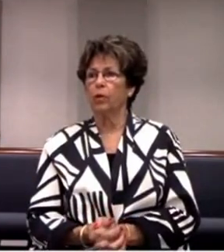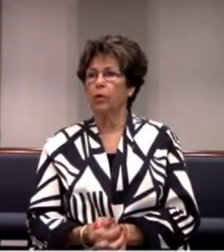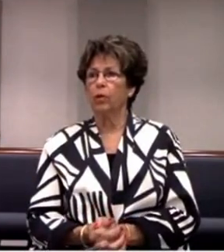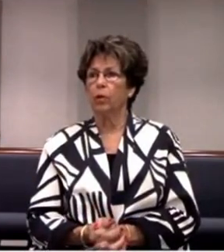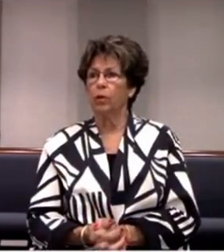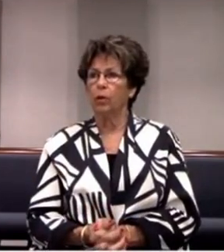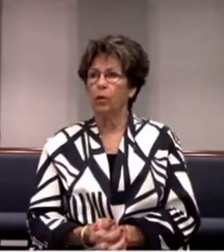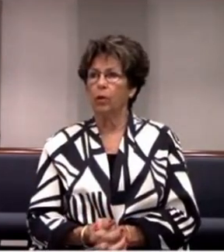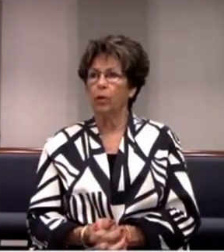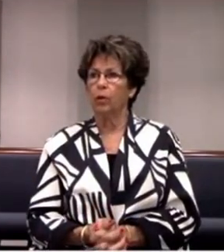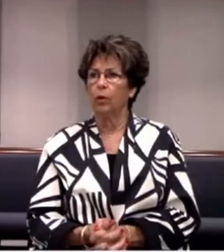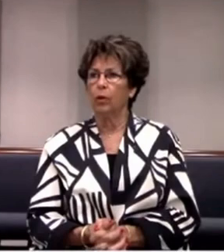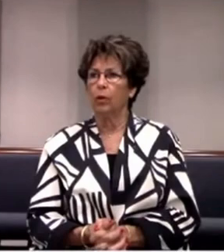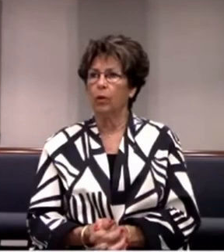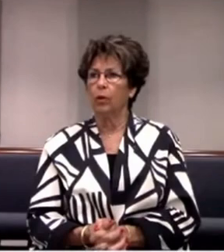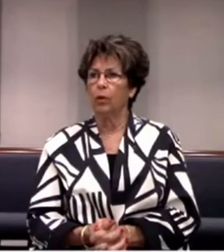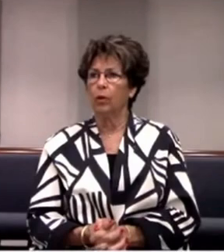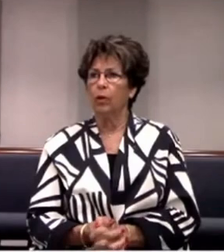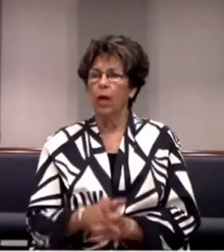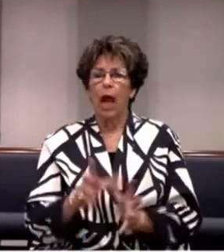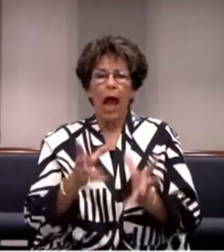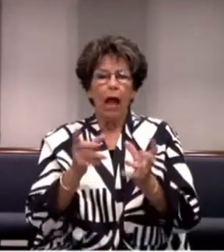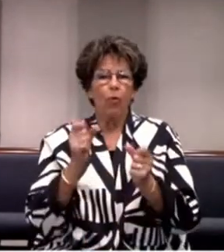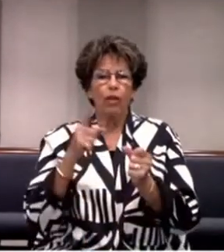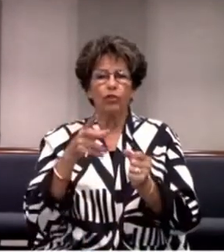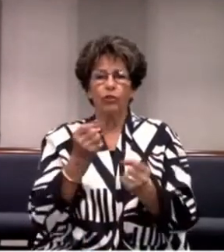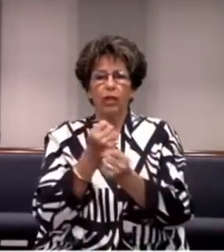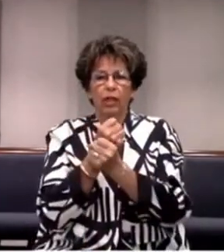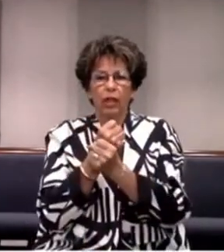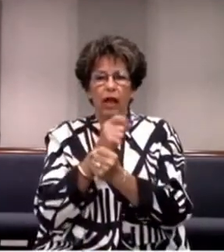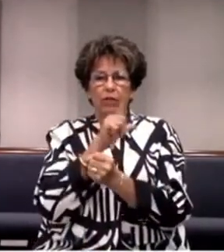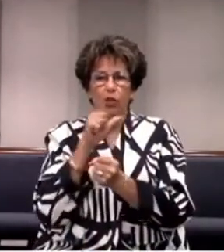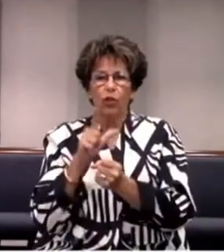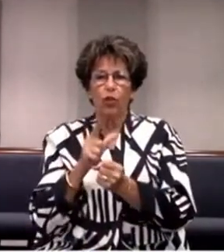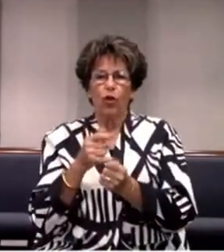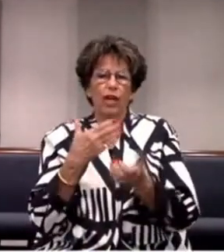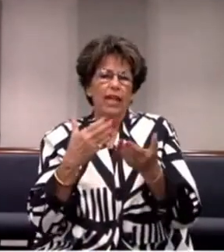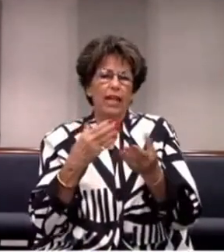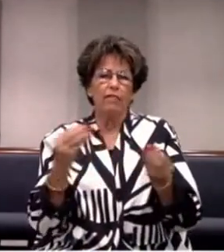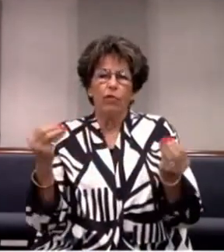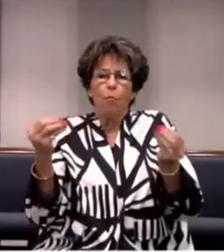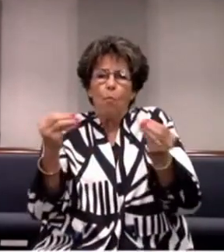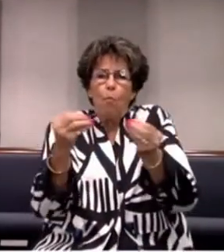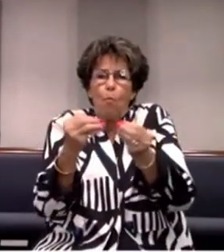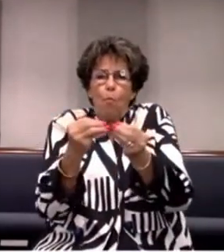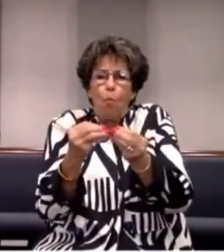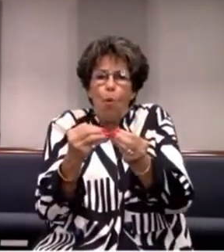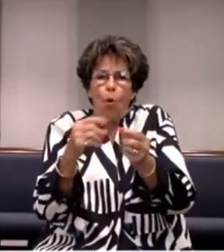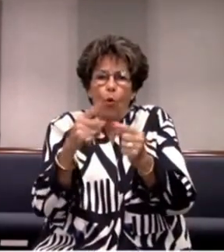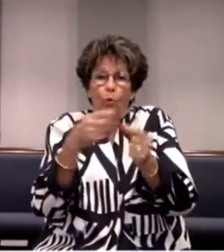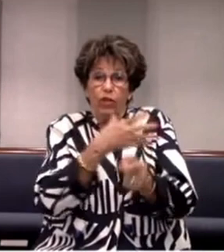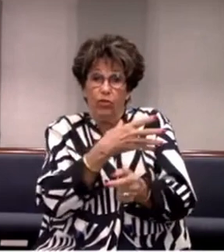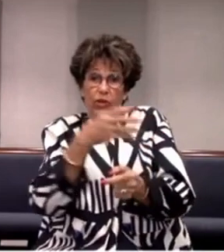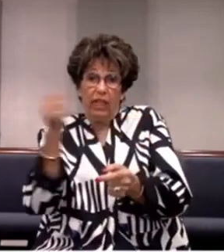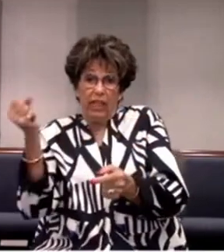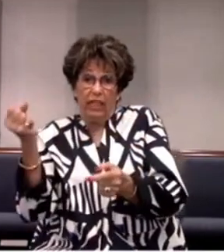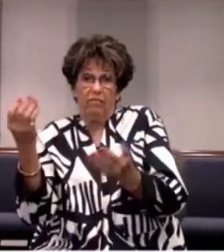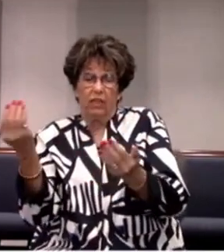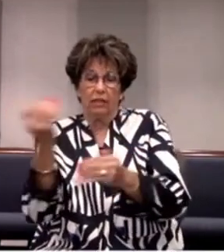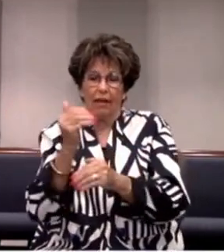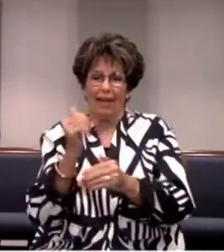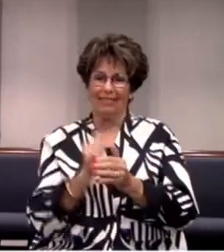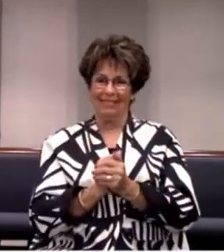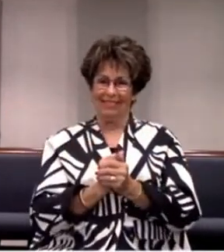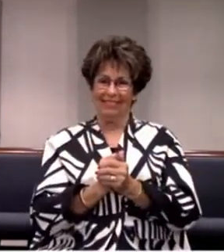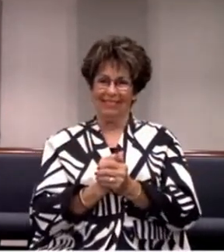tonight, I want you just to love the Lord that much more and to know his presence in your life. Peter is speaking here.